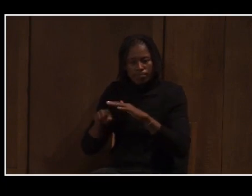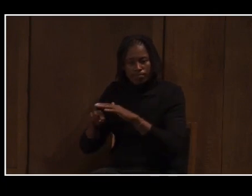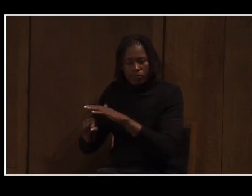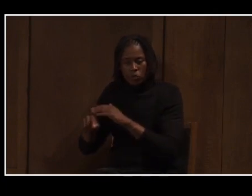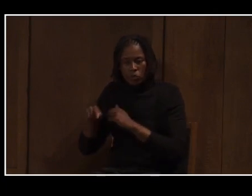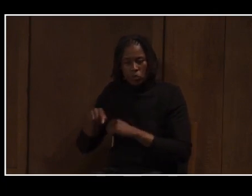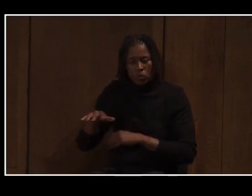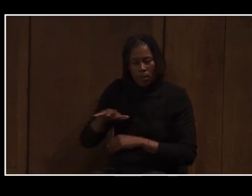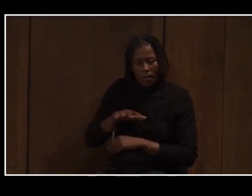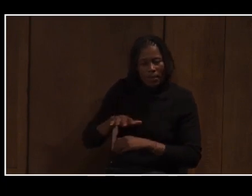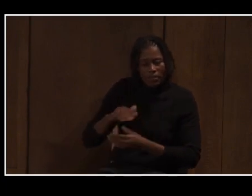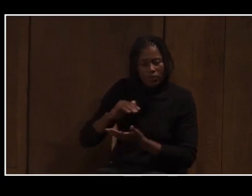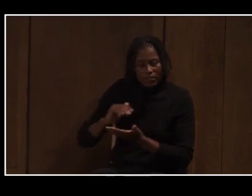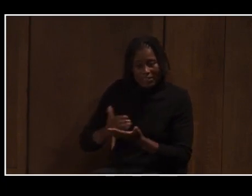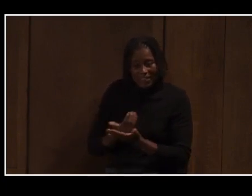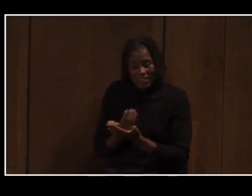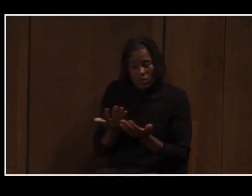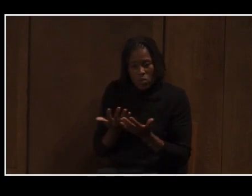our imagination.